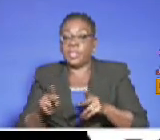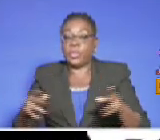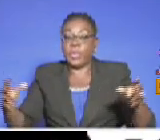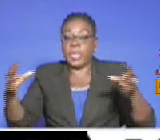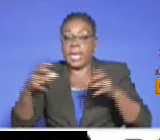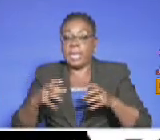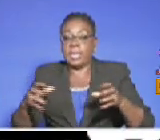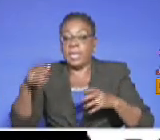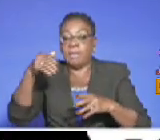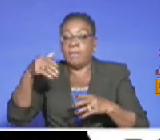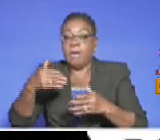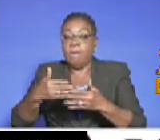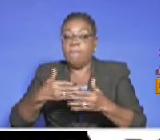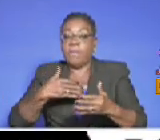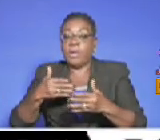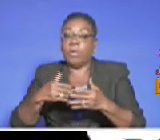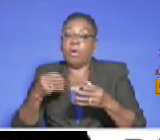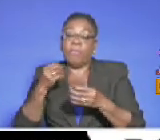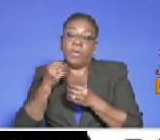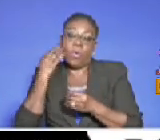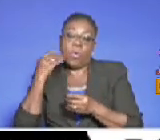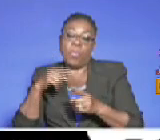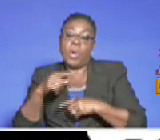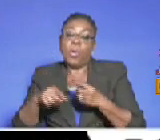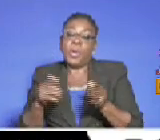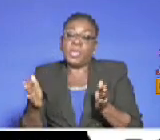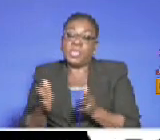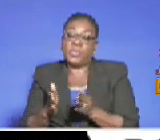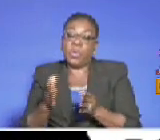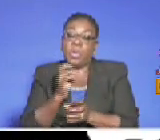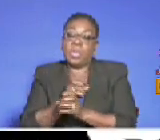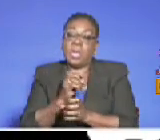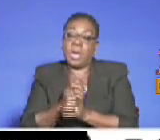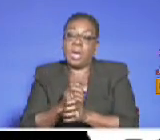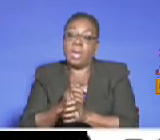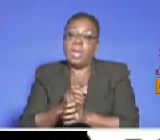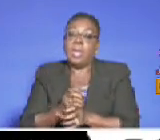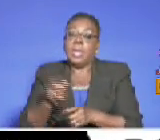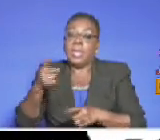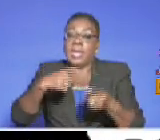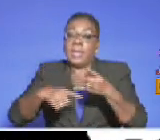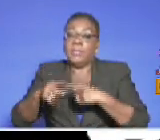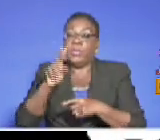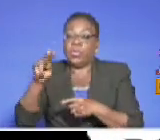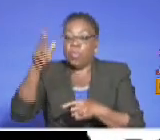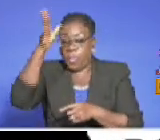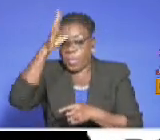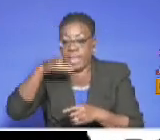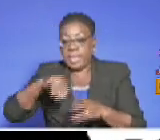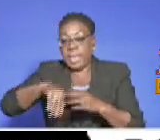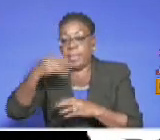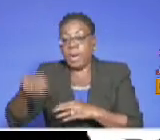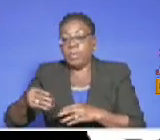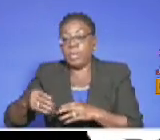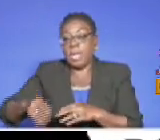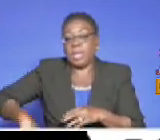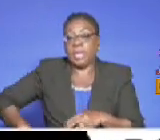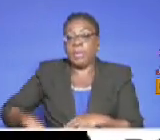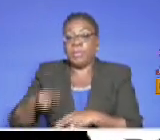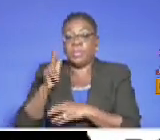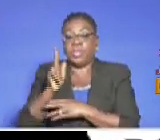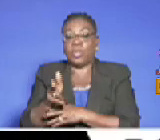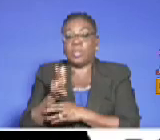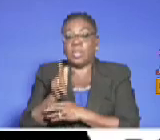of a residence when a small vehicle approached. Two men exited the vehicle and produced